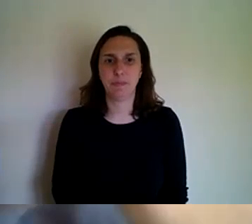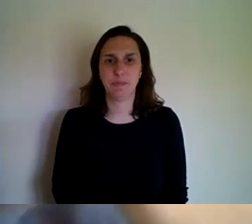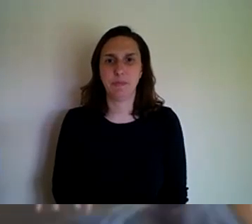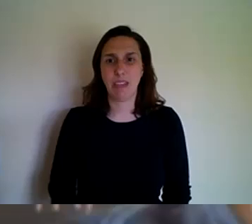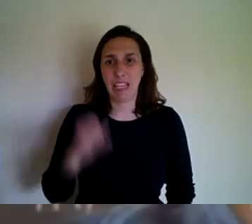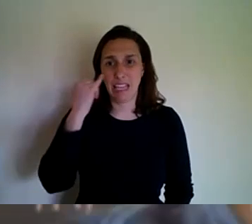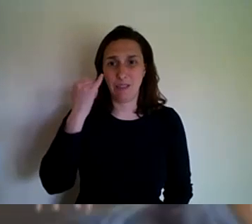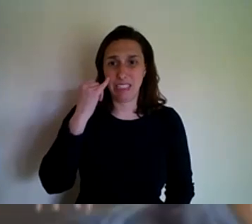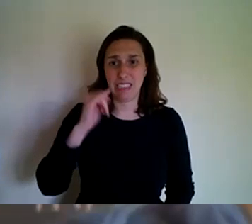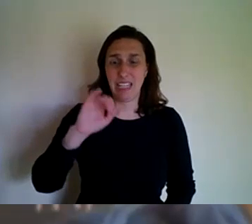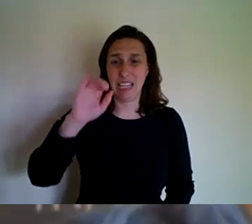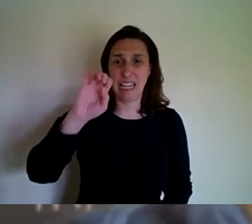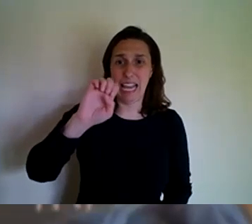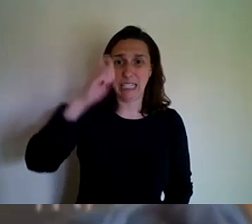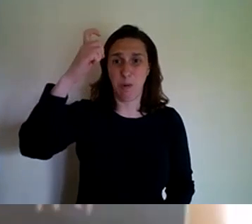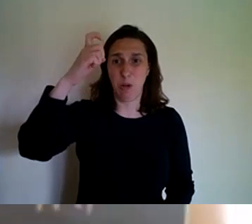down.